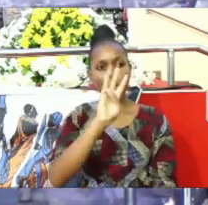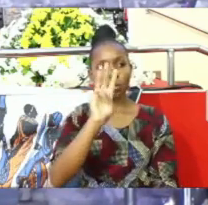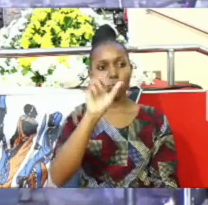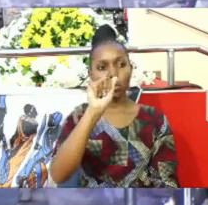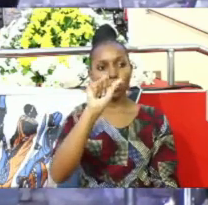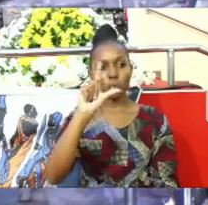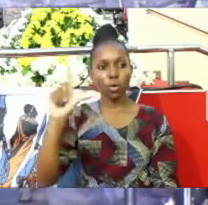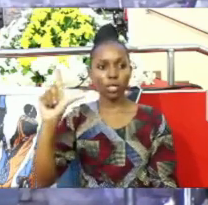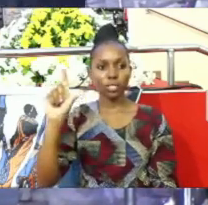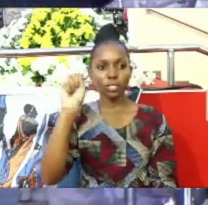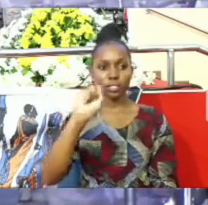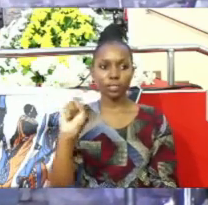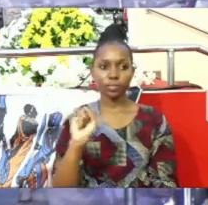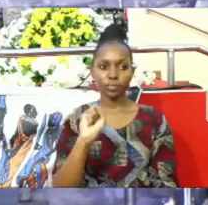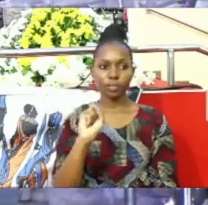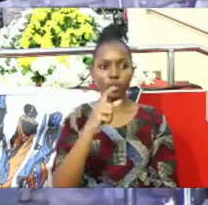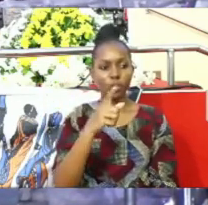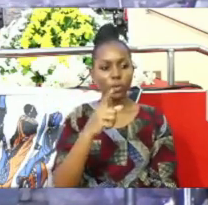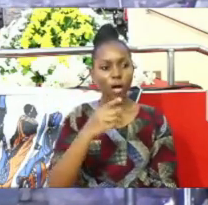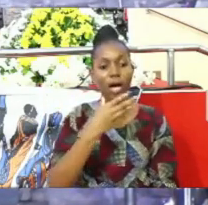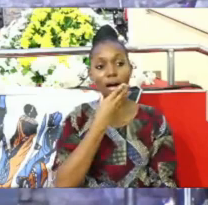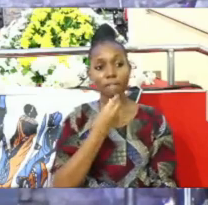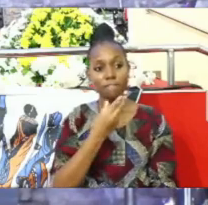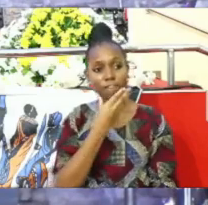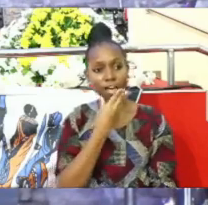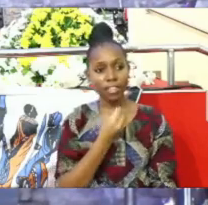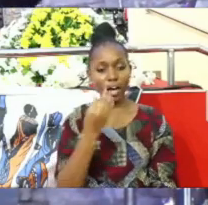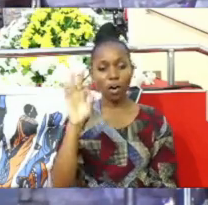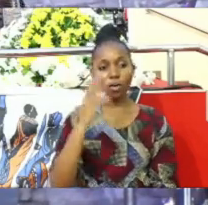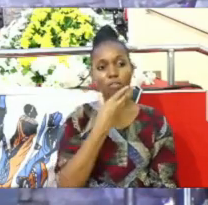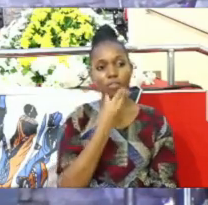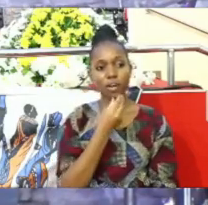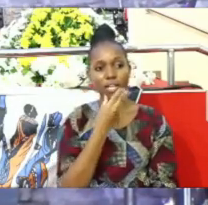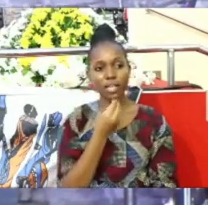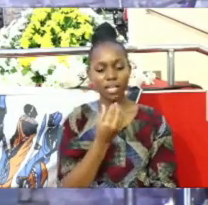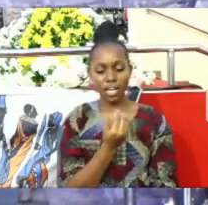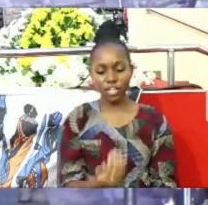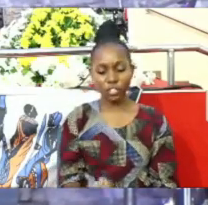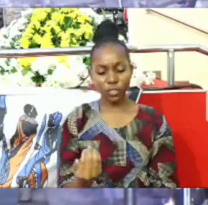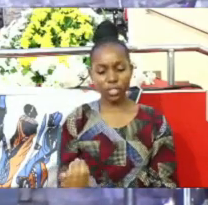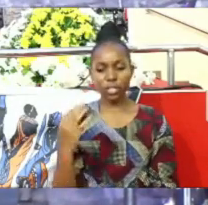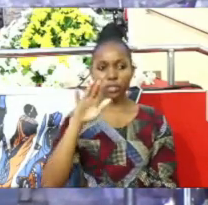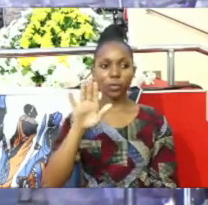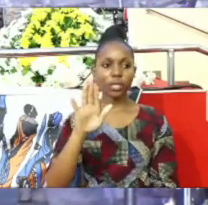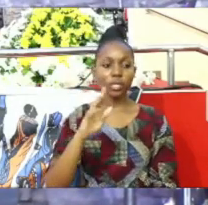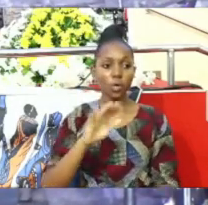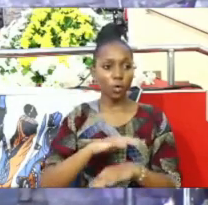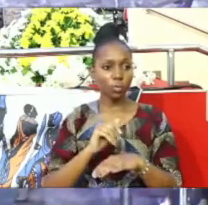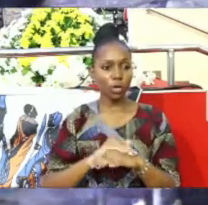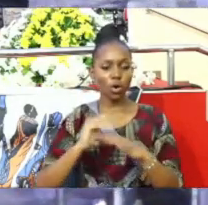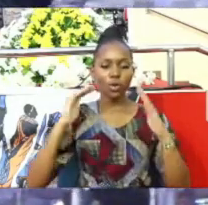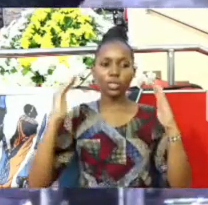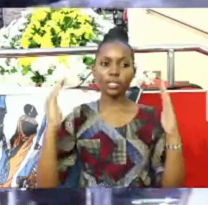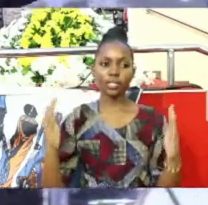are a father of fathers. Wewe ni baba wa mababa. Your children will be called great. What wana wako wataitwa wakuu.